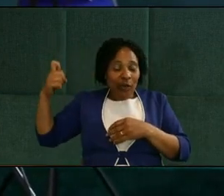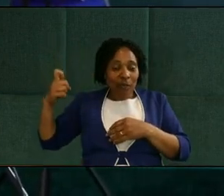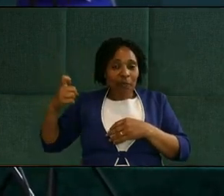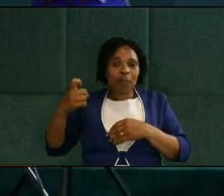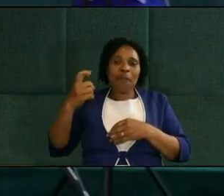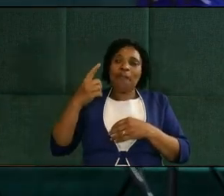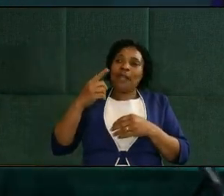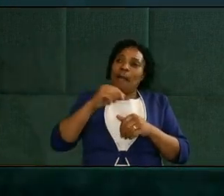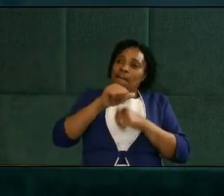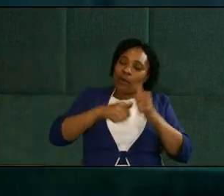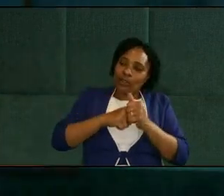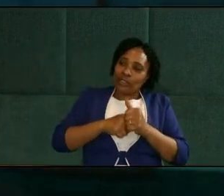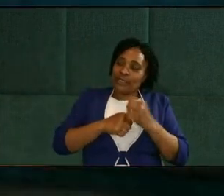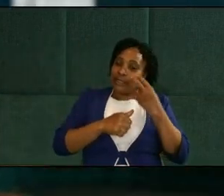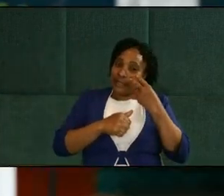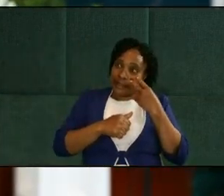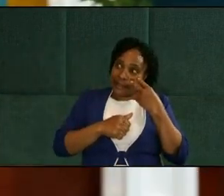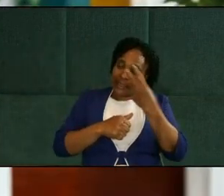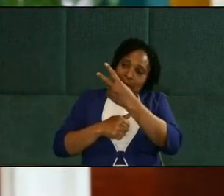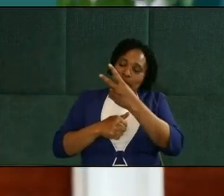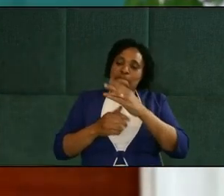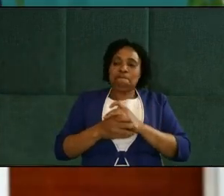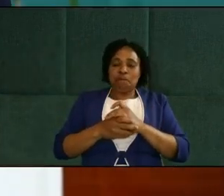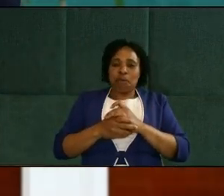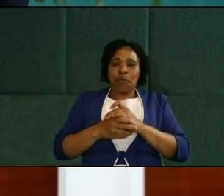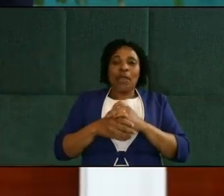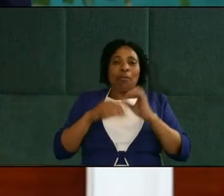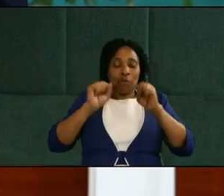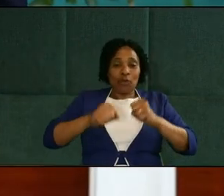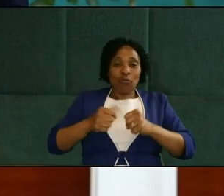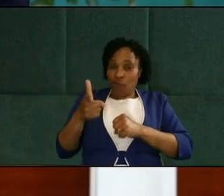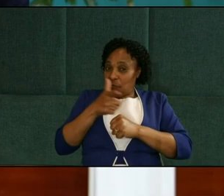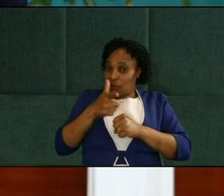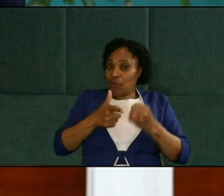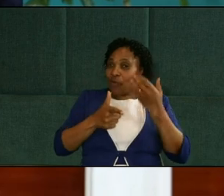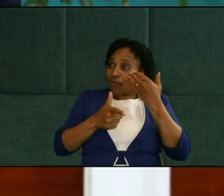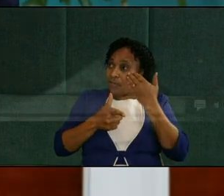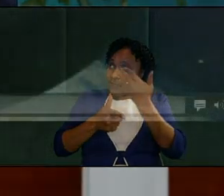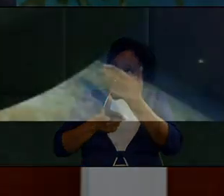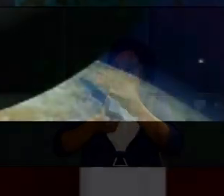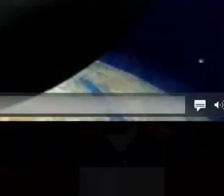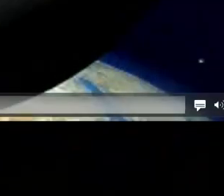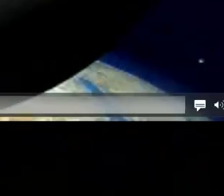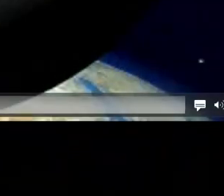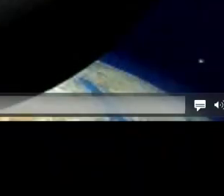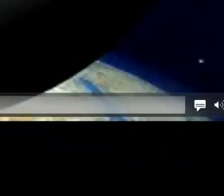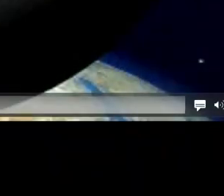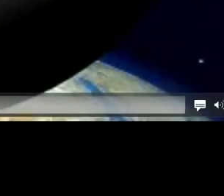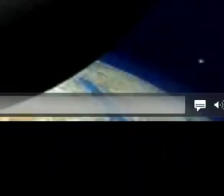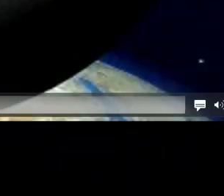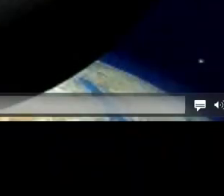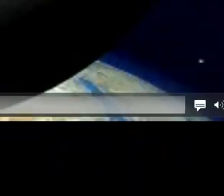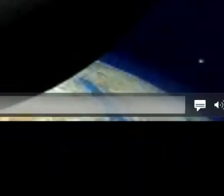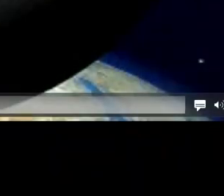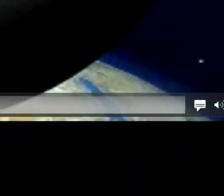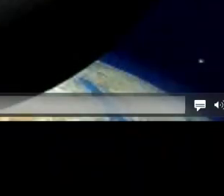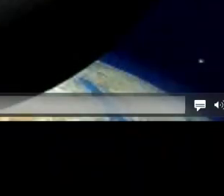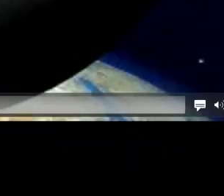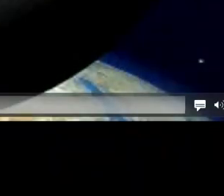while ago. So let's see if we can roll it. This is what Nebuchadnezzar saw.